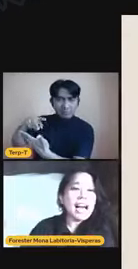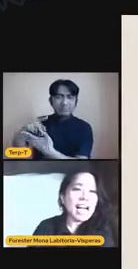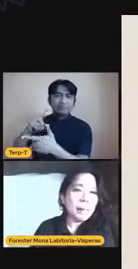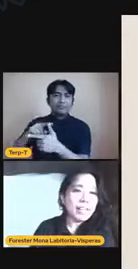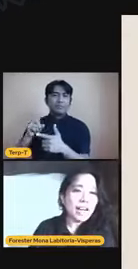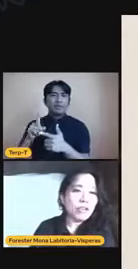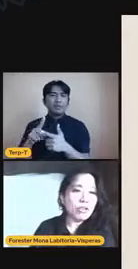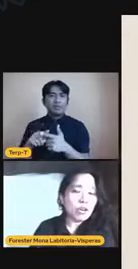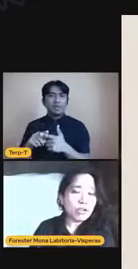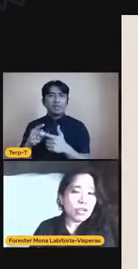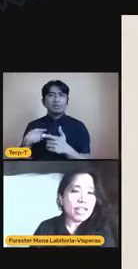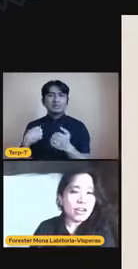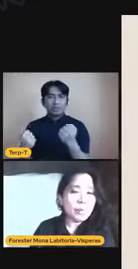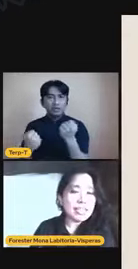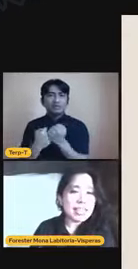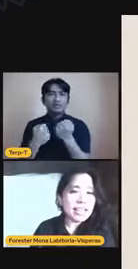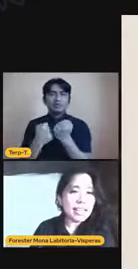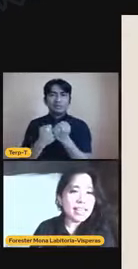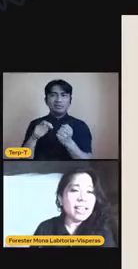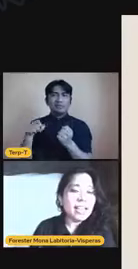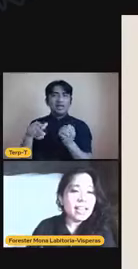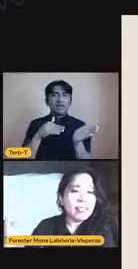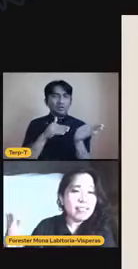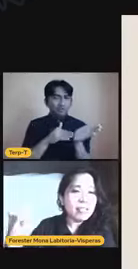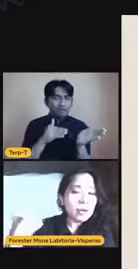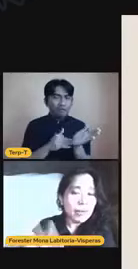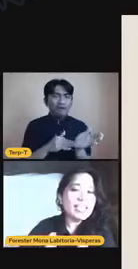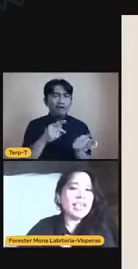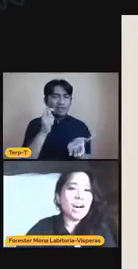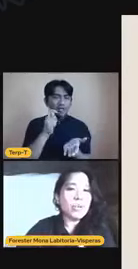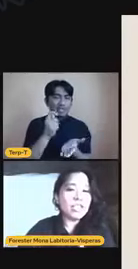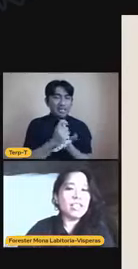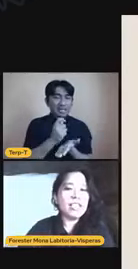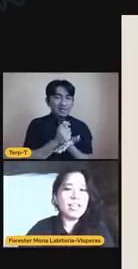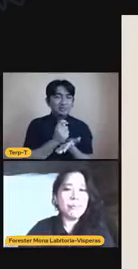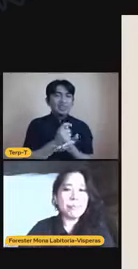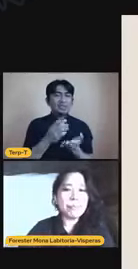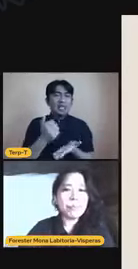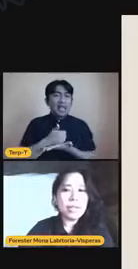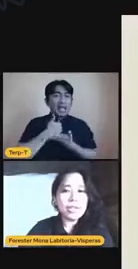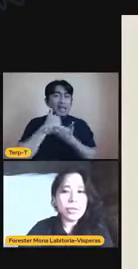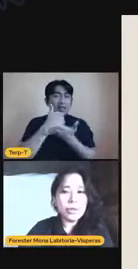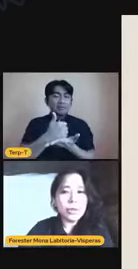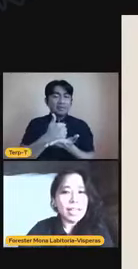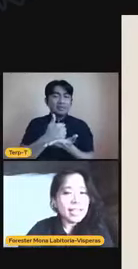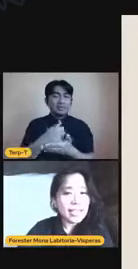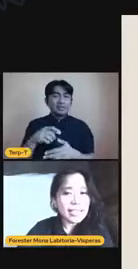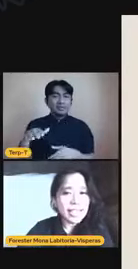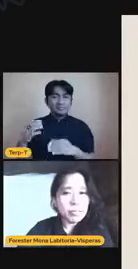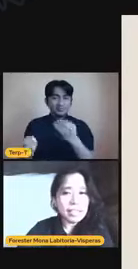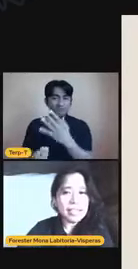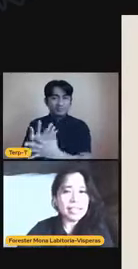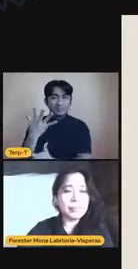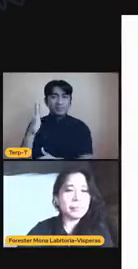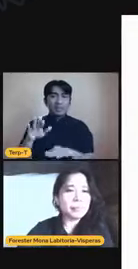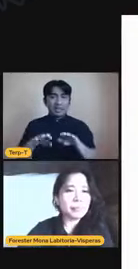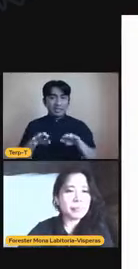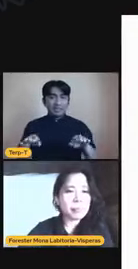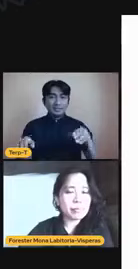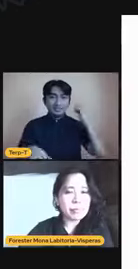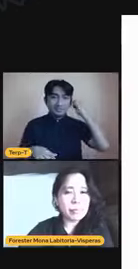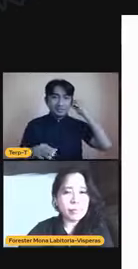kumbaga kaagapay tayo ng doctor at therapist natin in raising our children. So yun. Next slide, please.